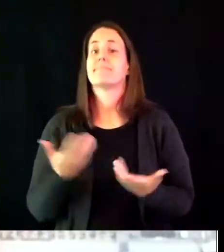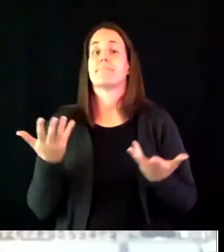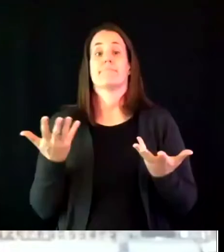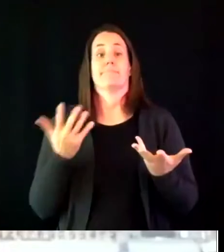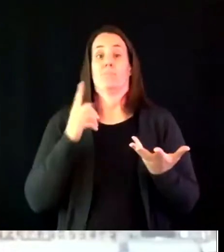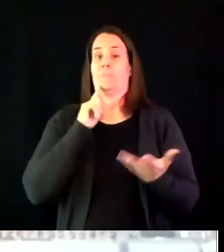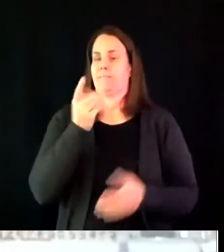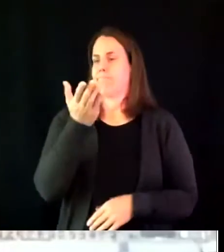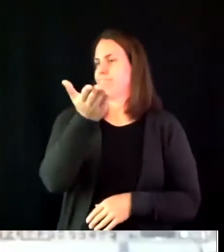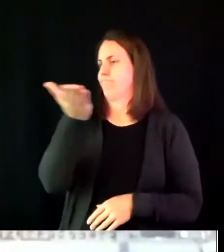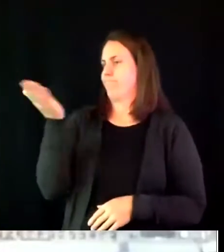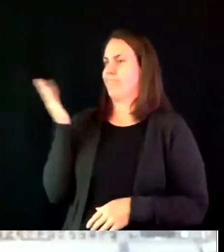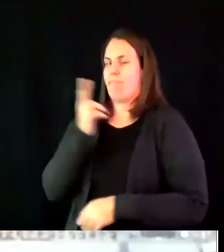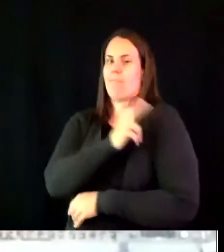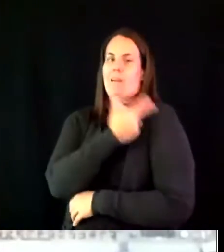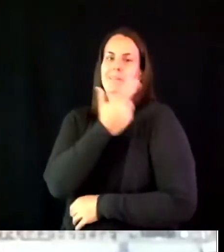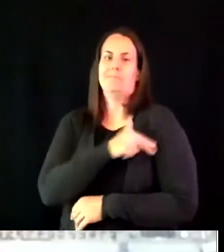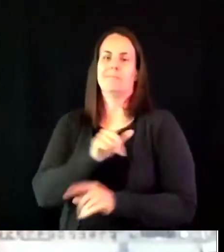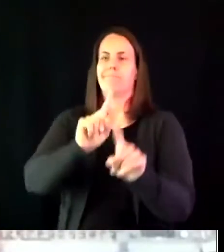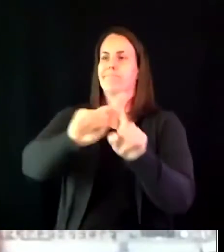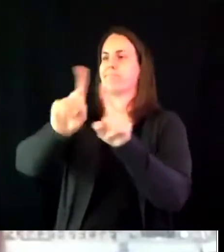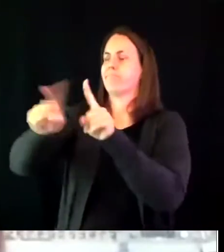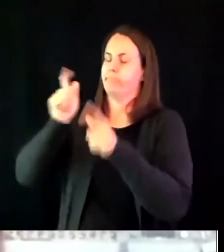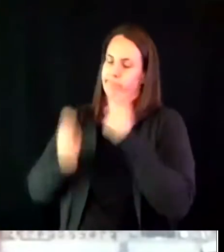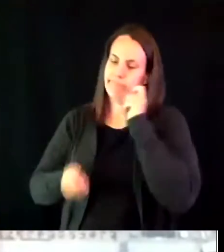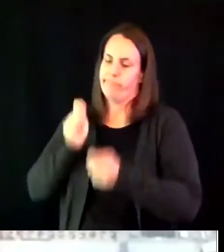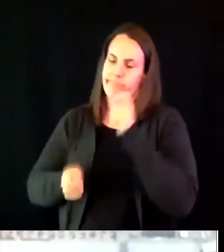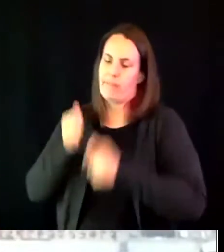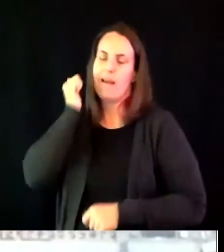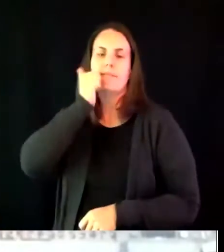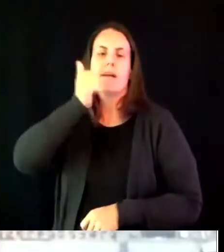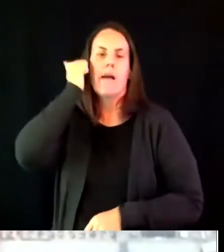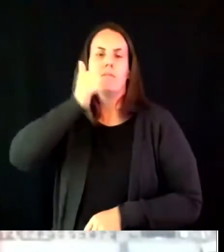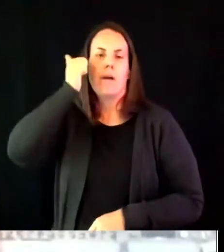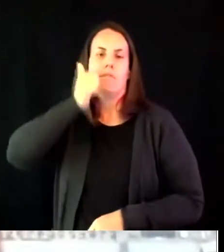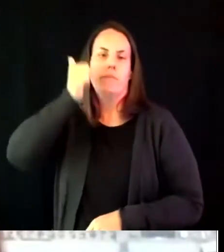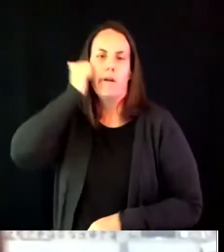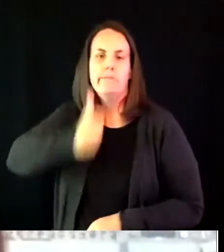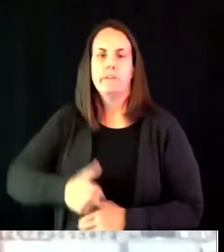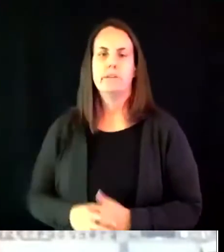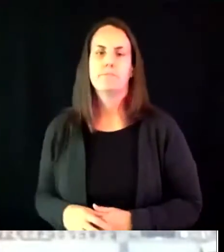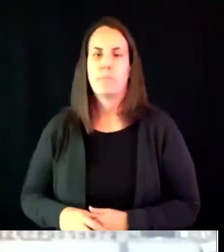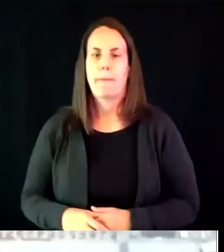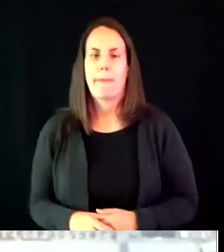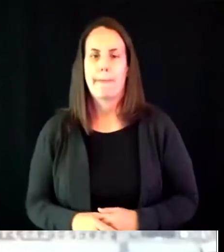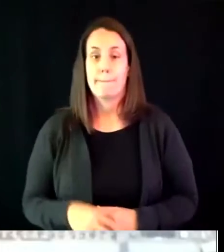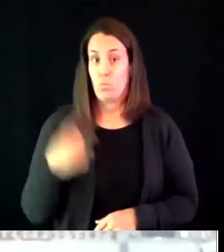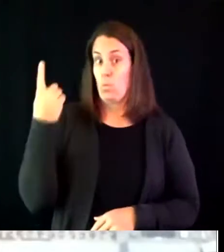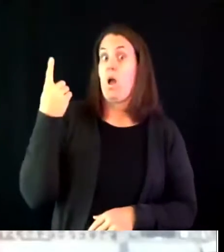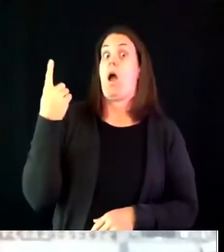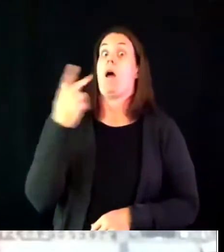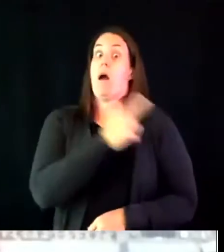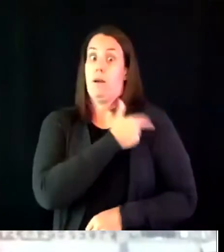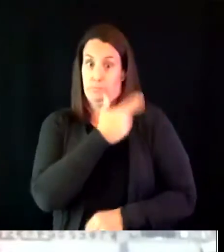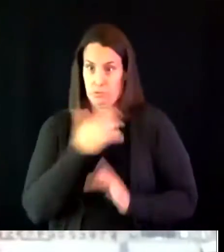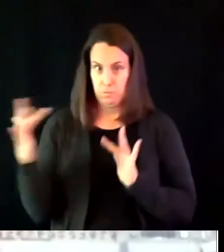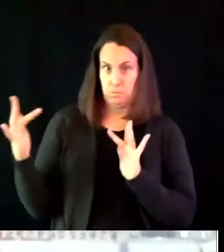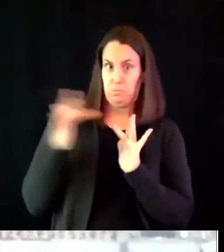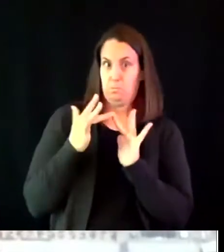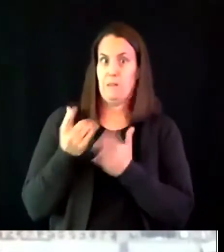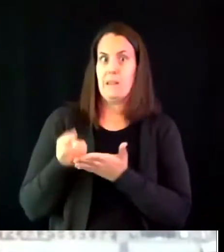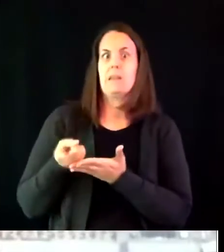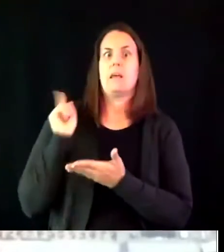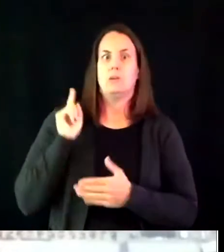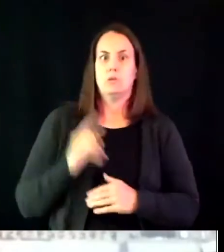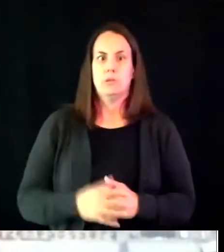example, I will tell you of a hospital that talked to us last week that was becoming overwhelmed, that had limited beds.